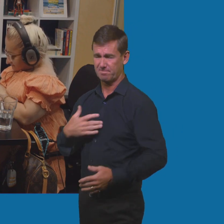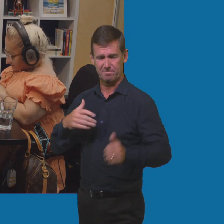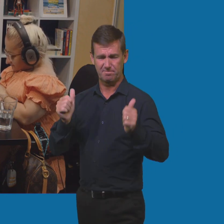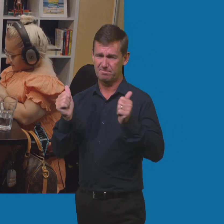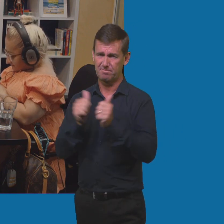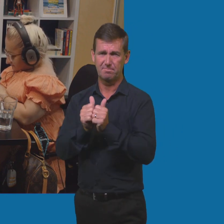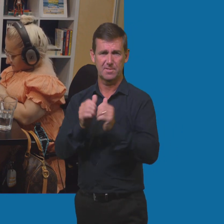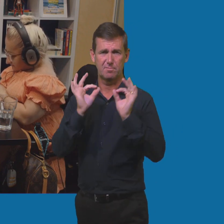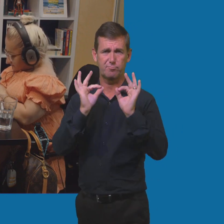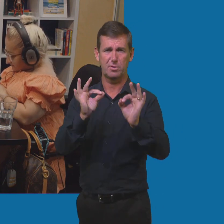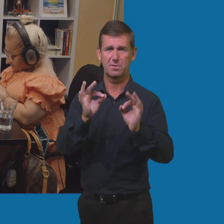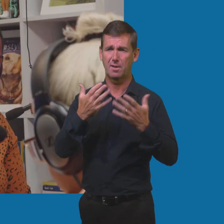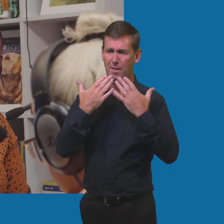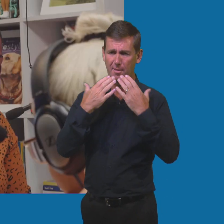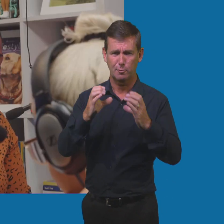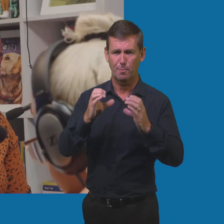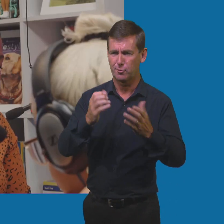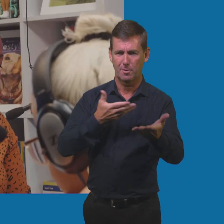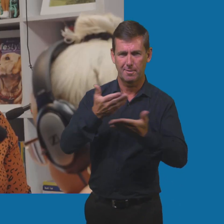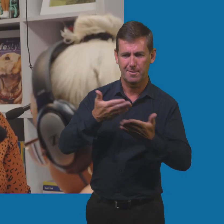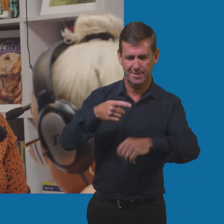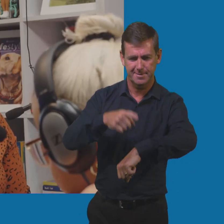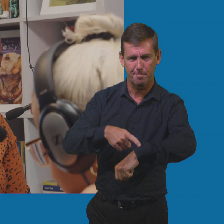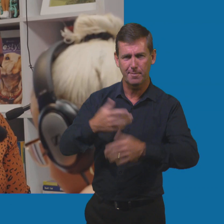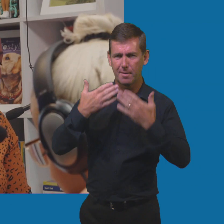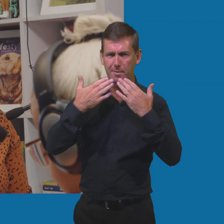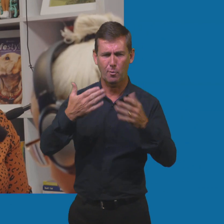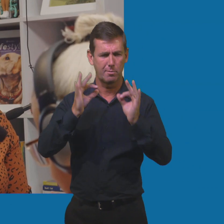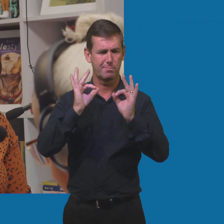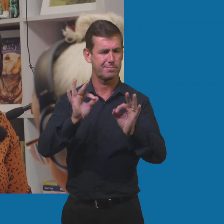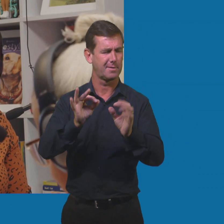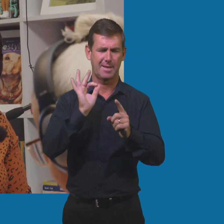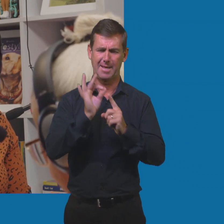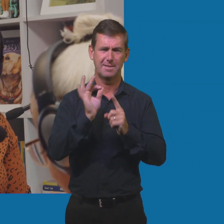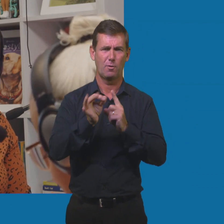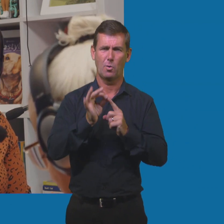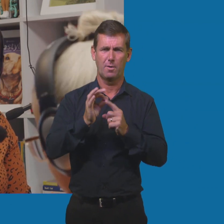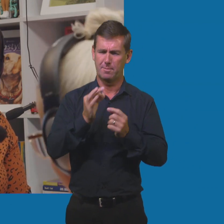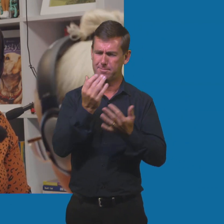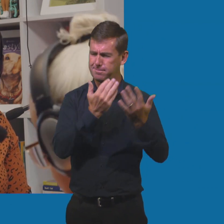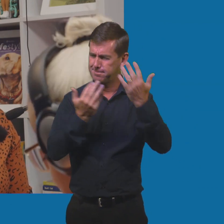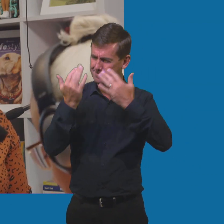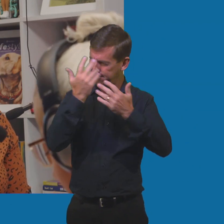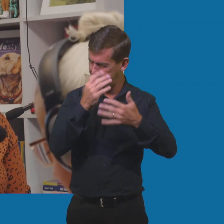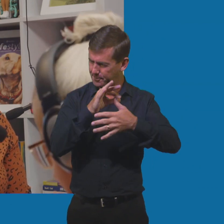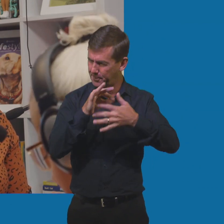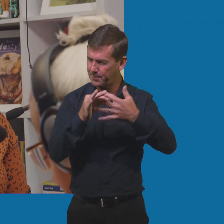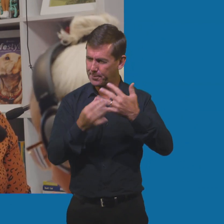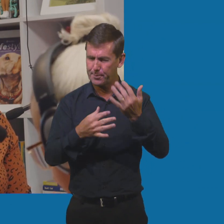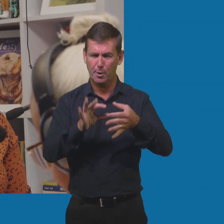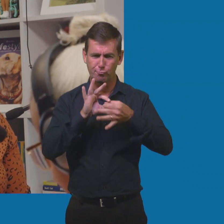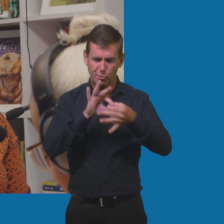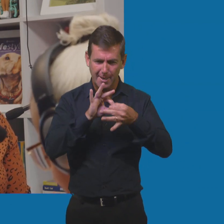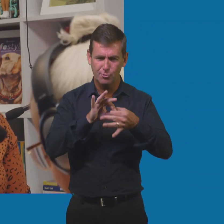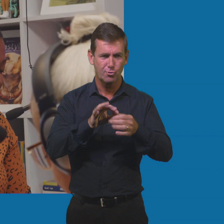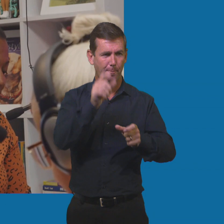That's brilliant. Thank you so much for your time today. That was a really good, brilliant interview. Lots of food for thought there in terms of relationships with